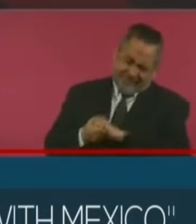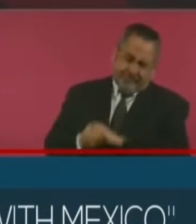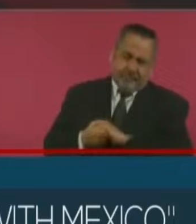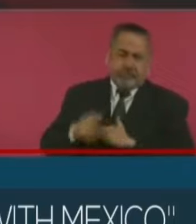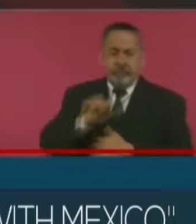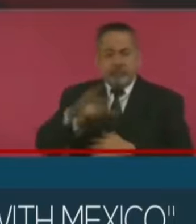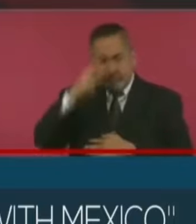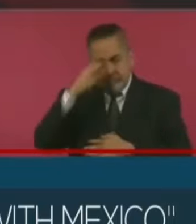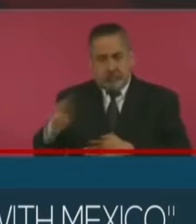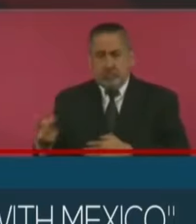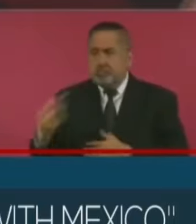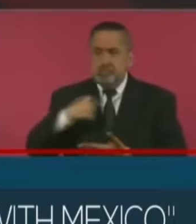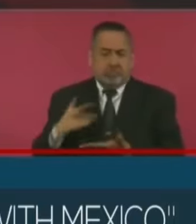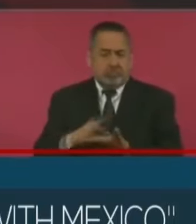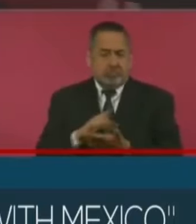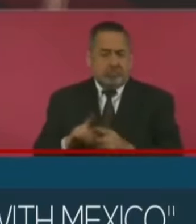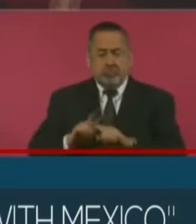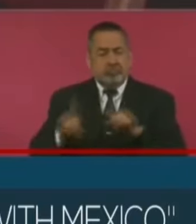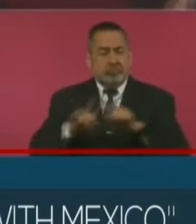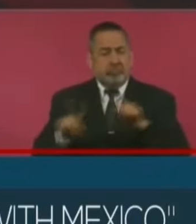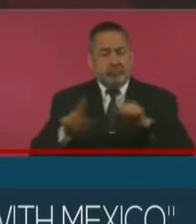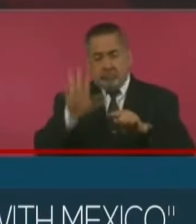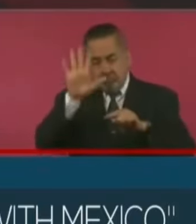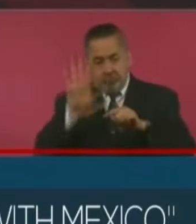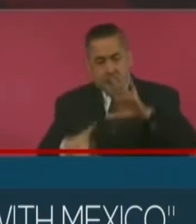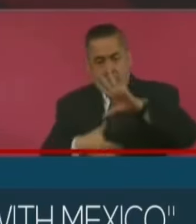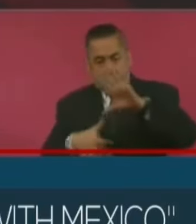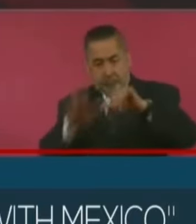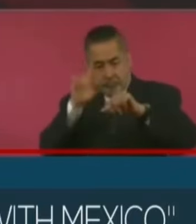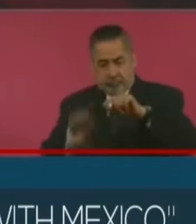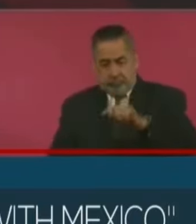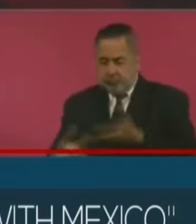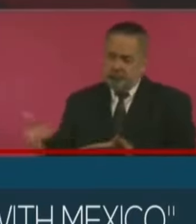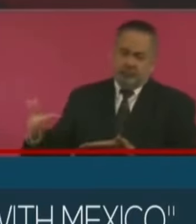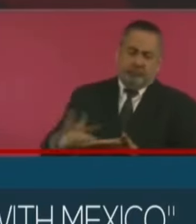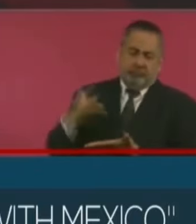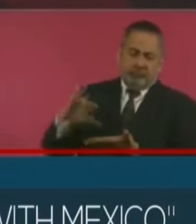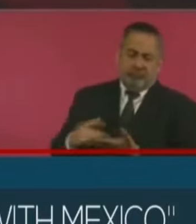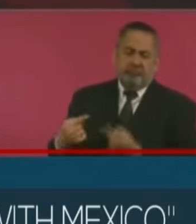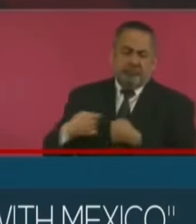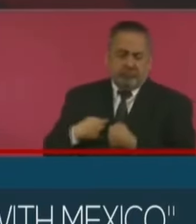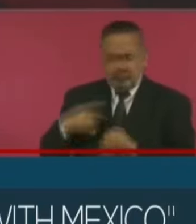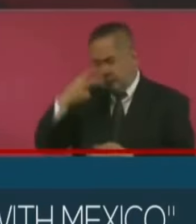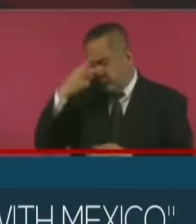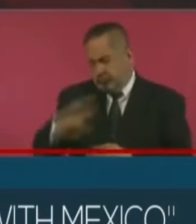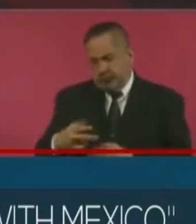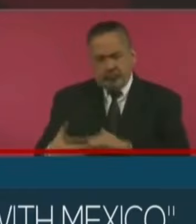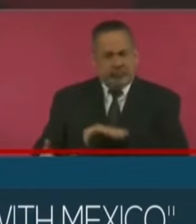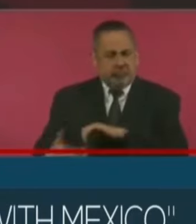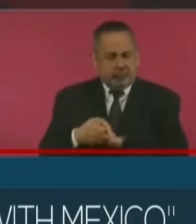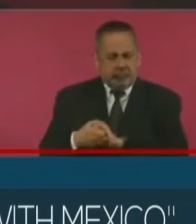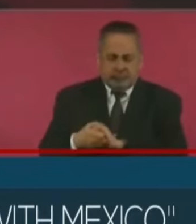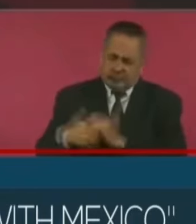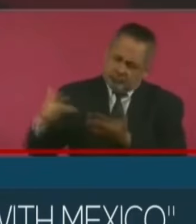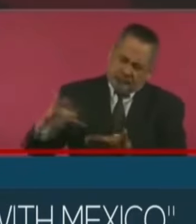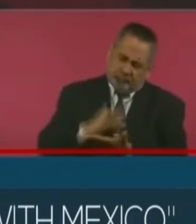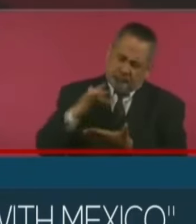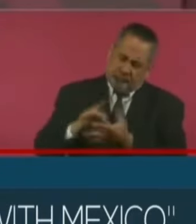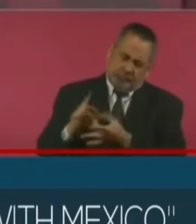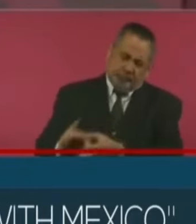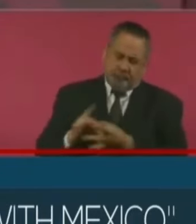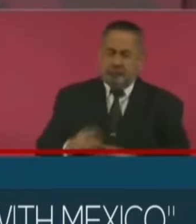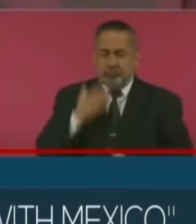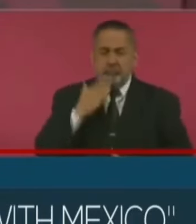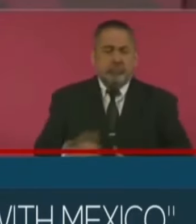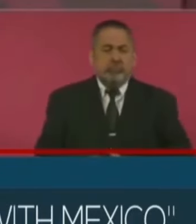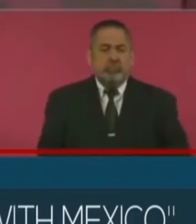is convening this video conference for Tuesday at 9 in the